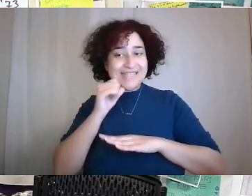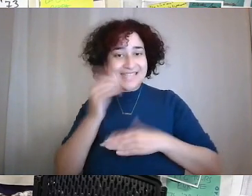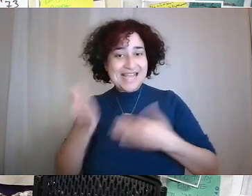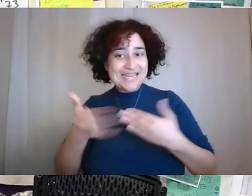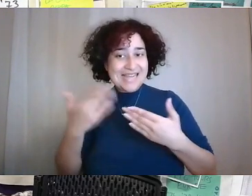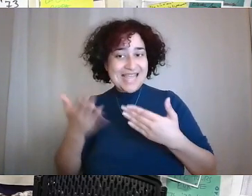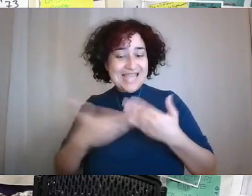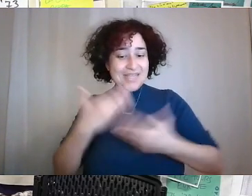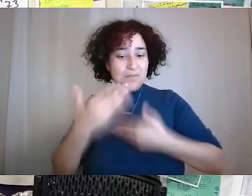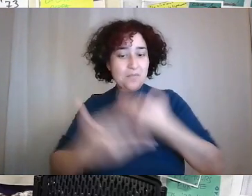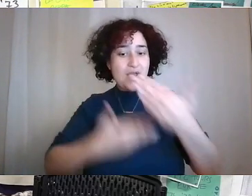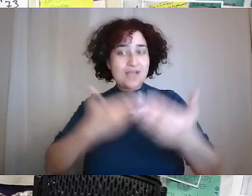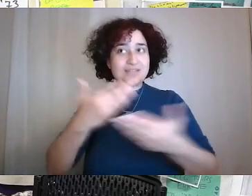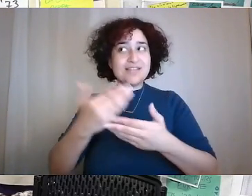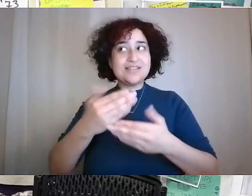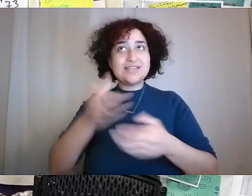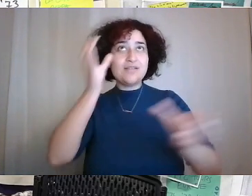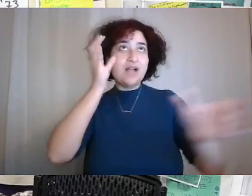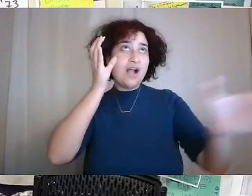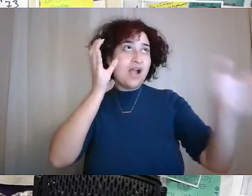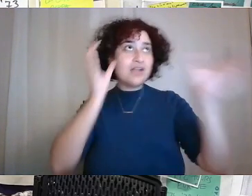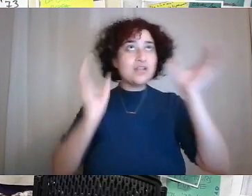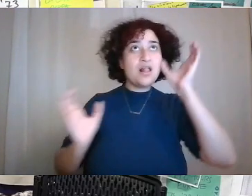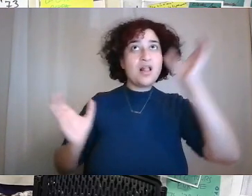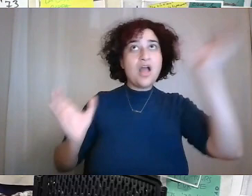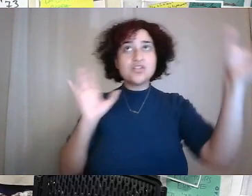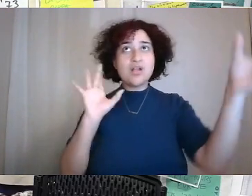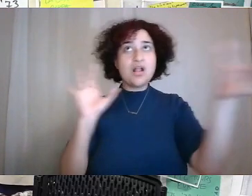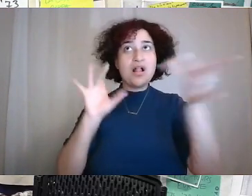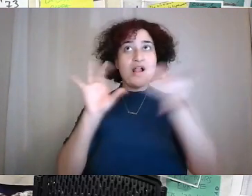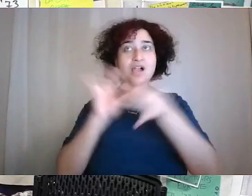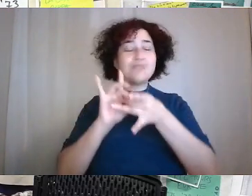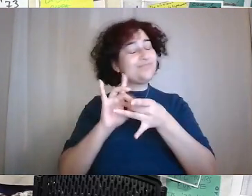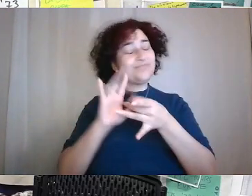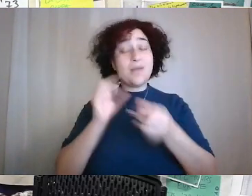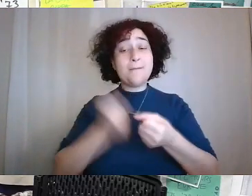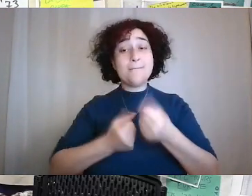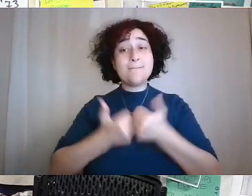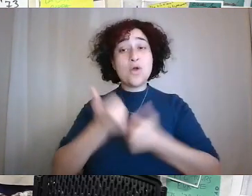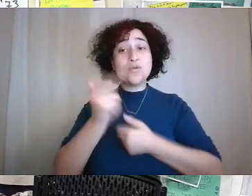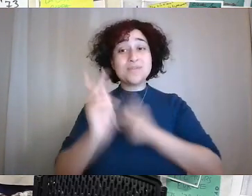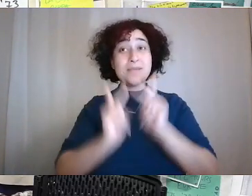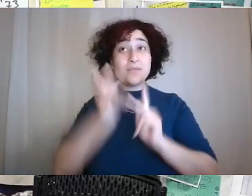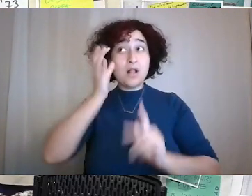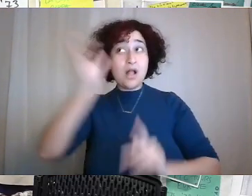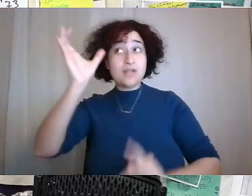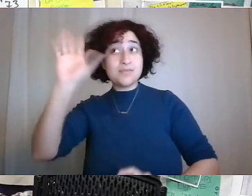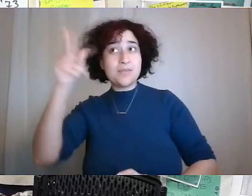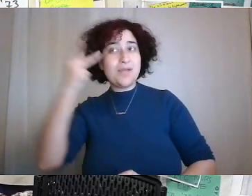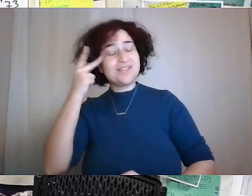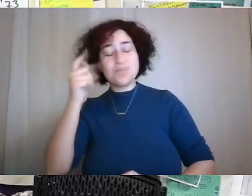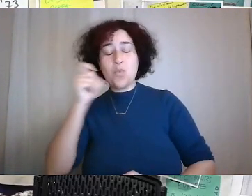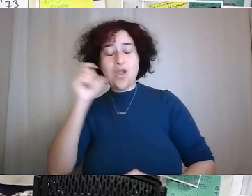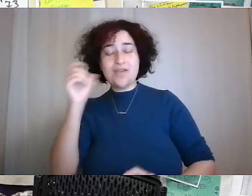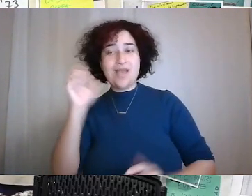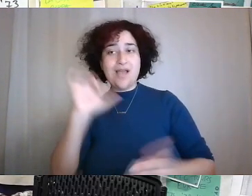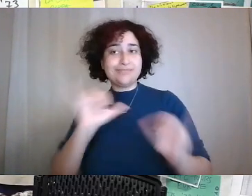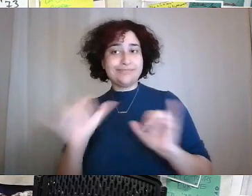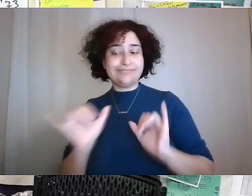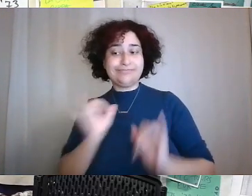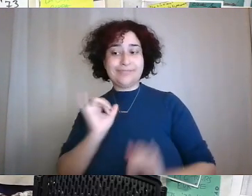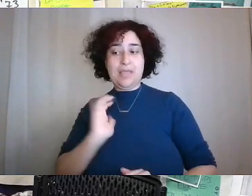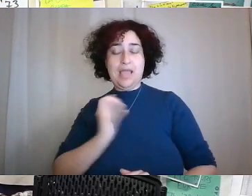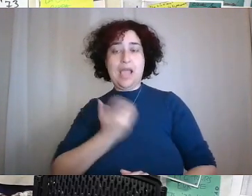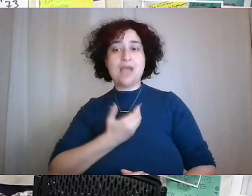matchmaking. Most people's politics will not mirror our own, and even people who identify with us strongly on